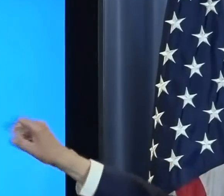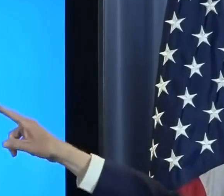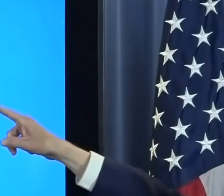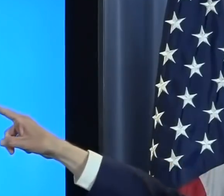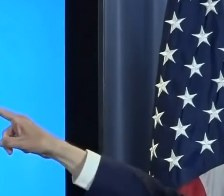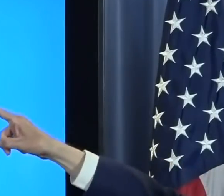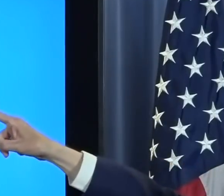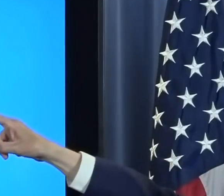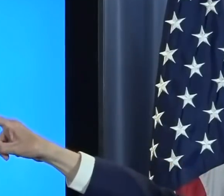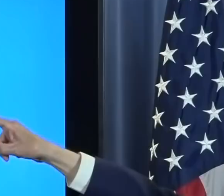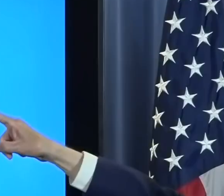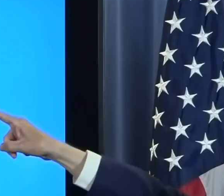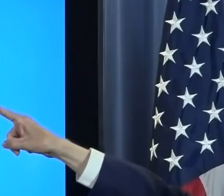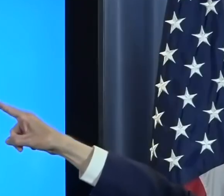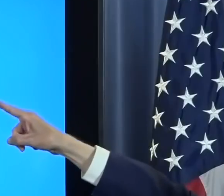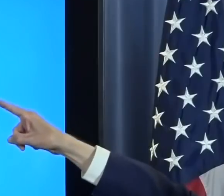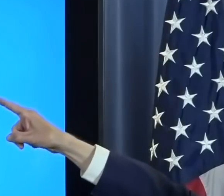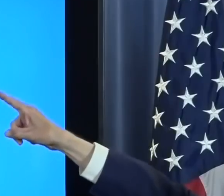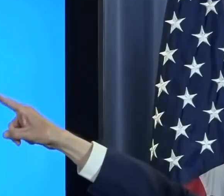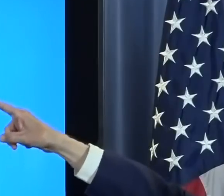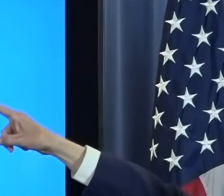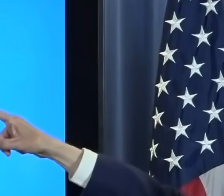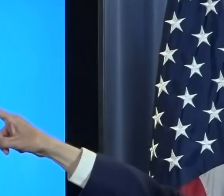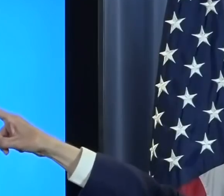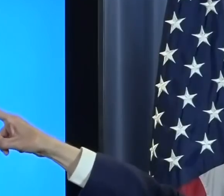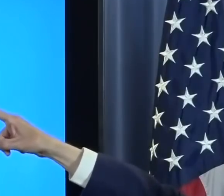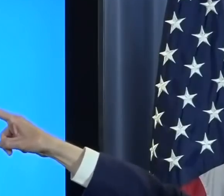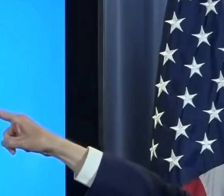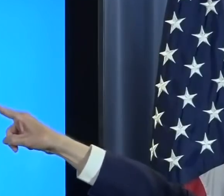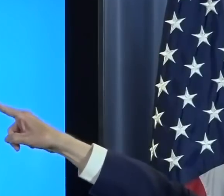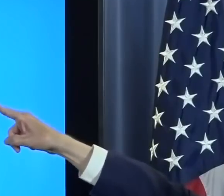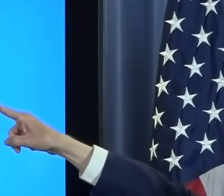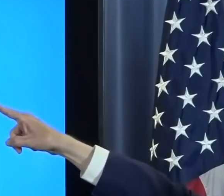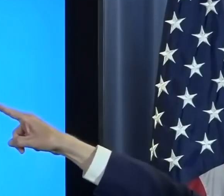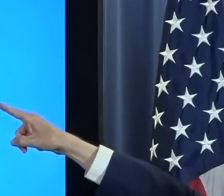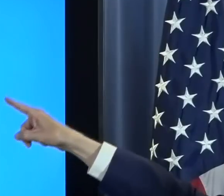see, if you look at the cases, our cases are up.